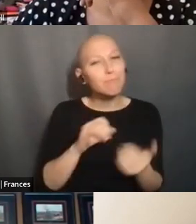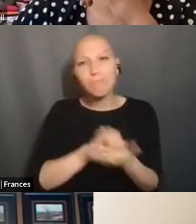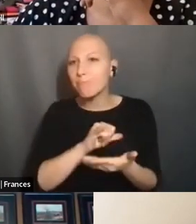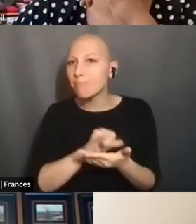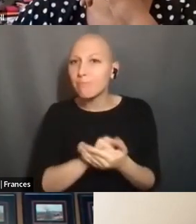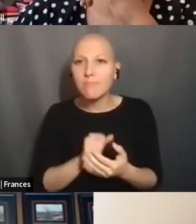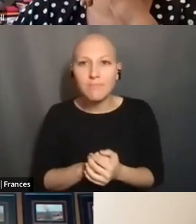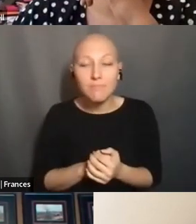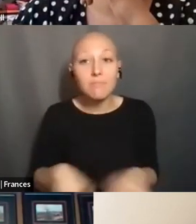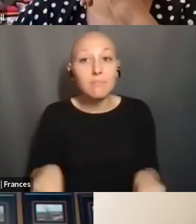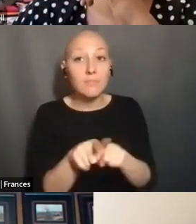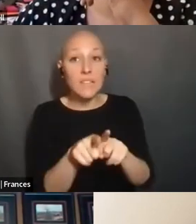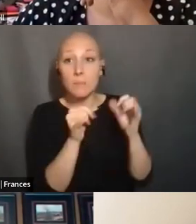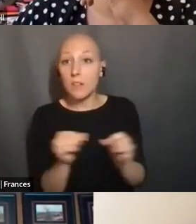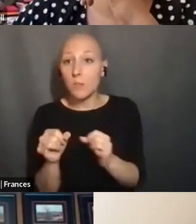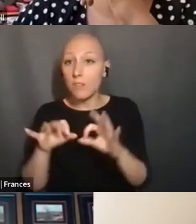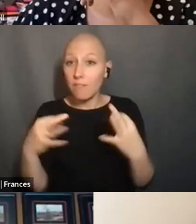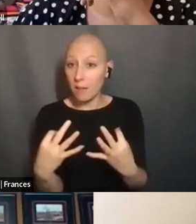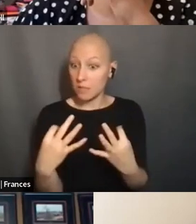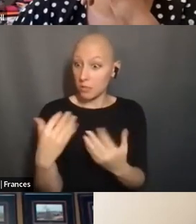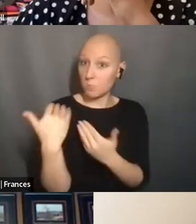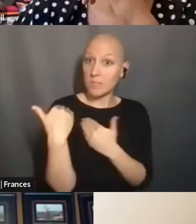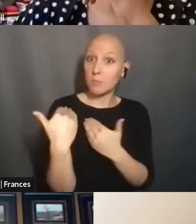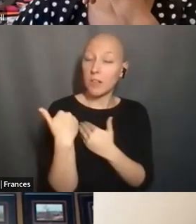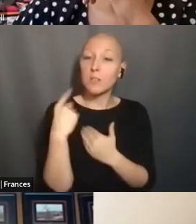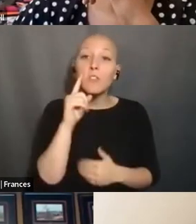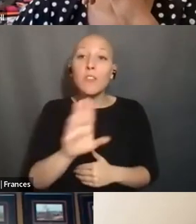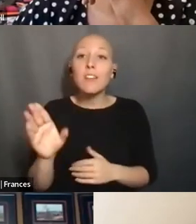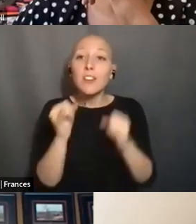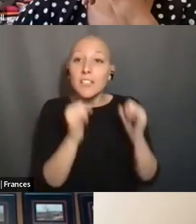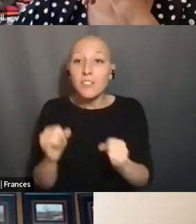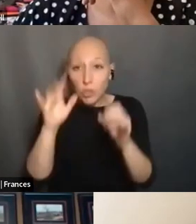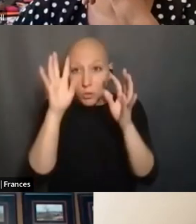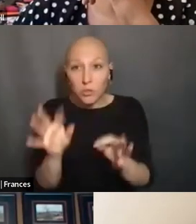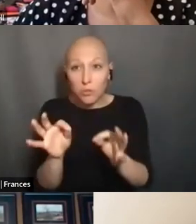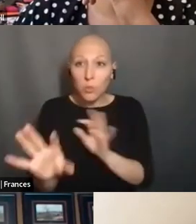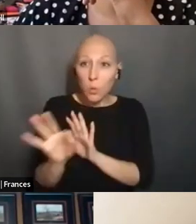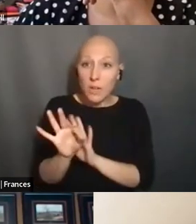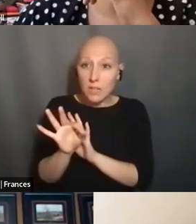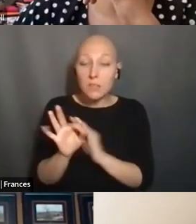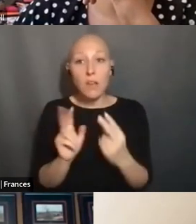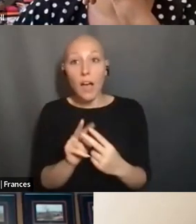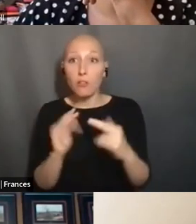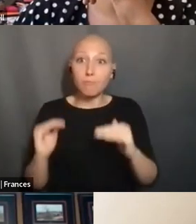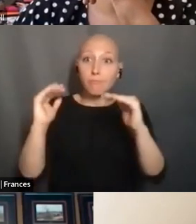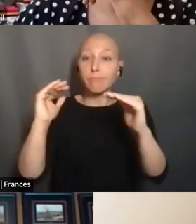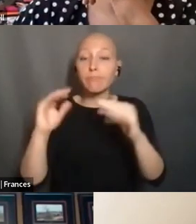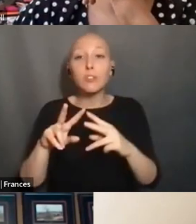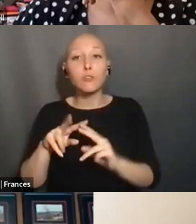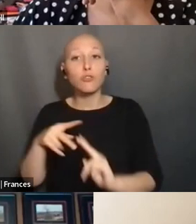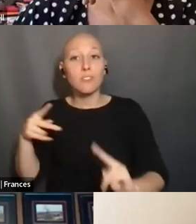to be responsible with their individual choices for either enhancing genetic diversity in society